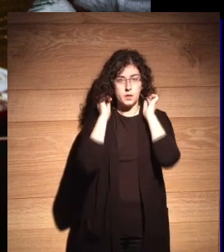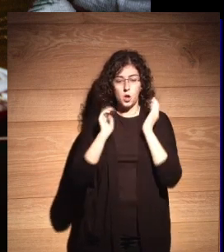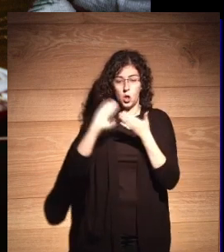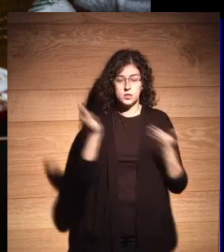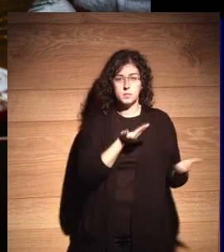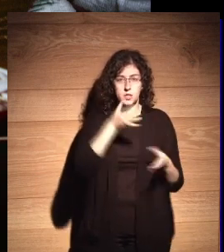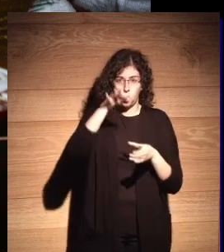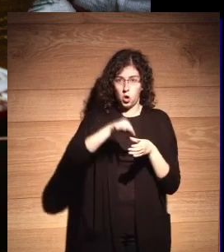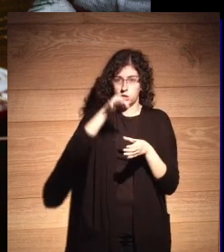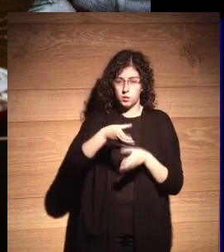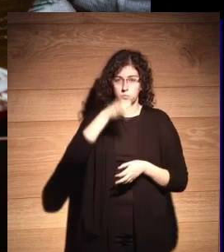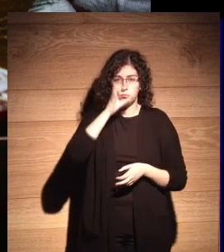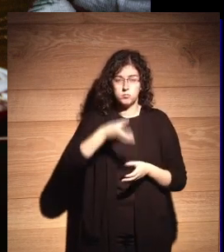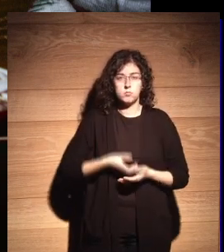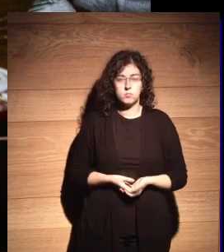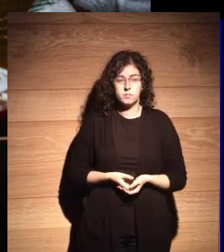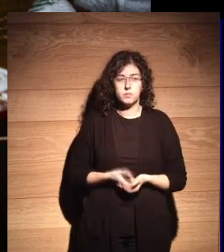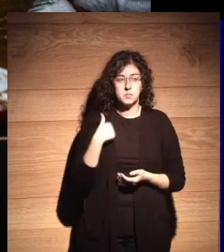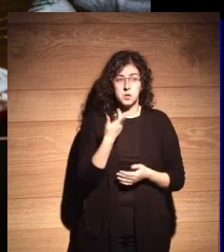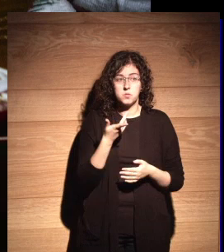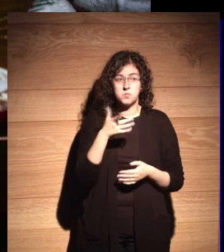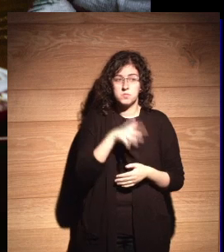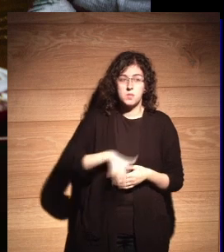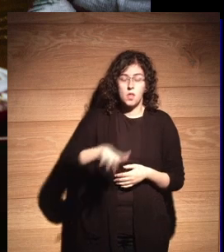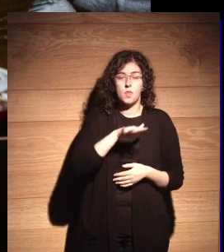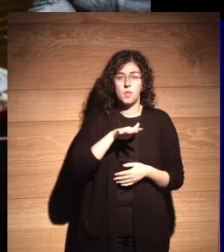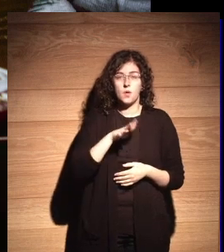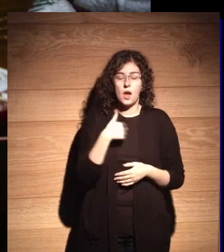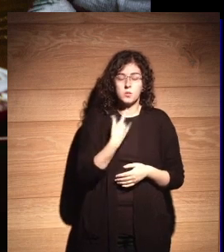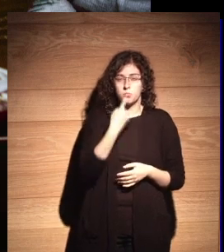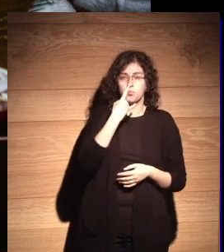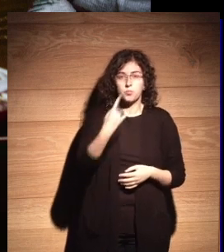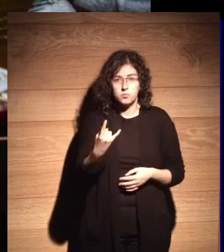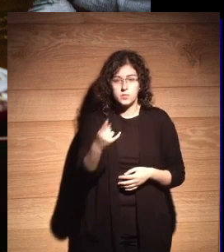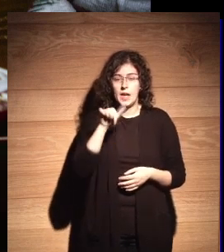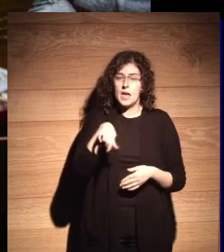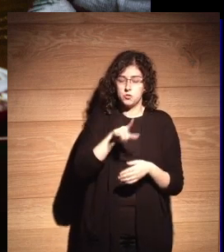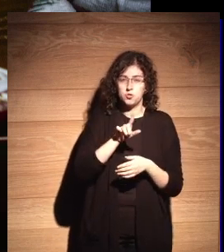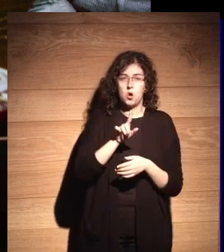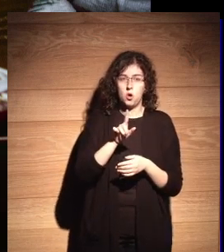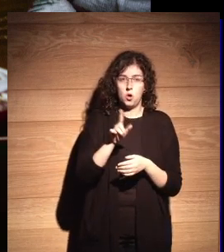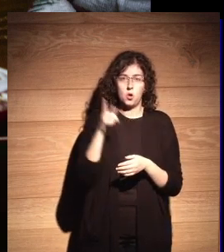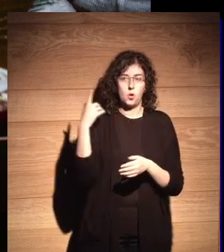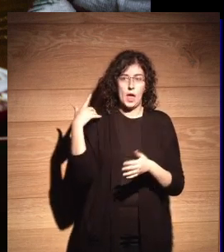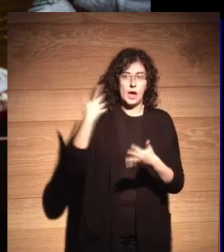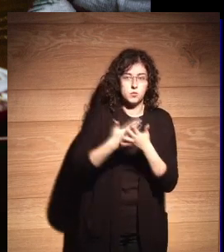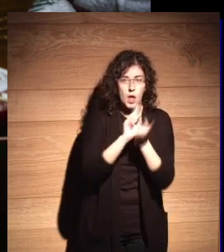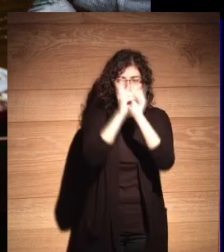it's just a place that that's changed dramatically too. There's been a great